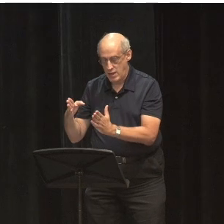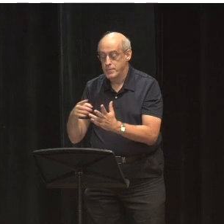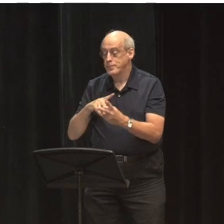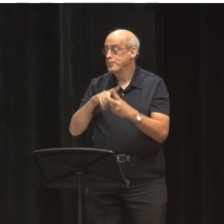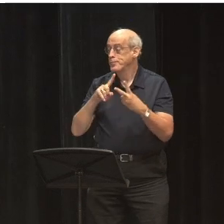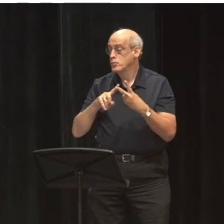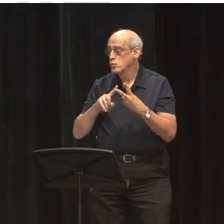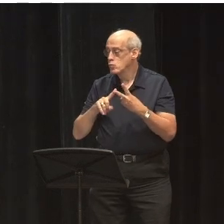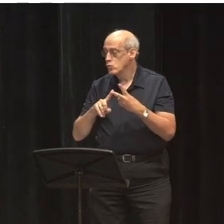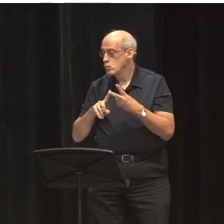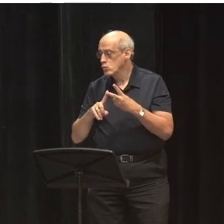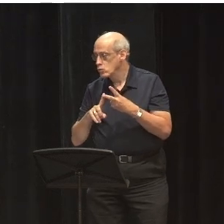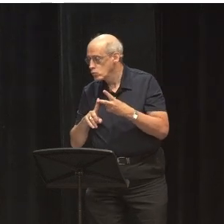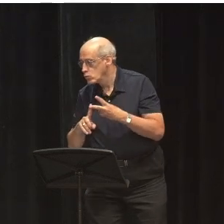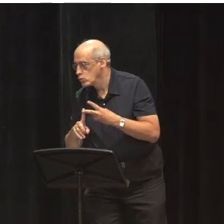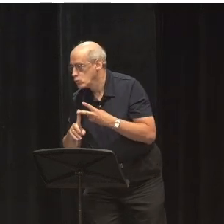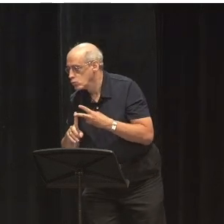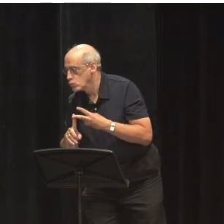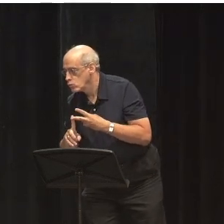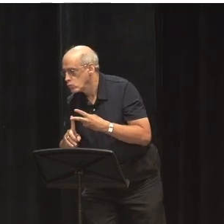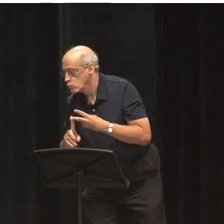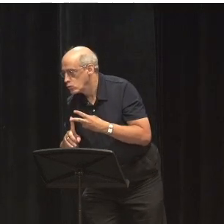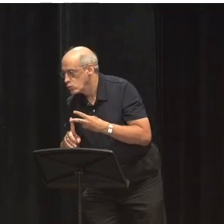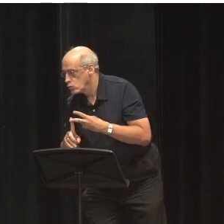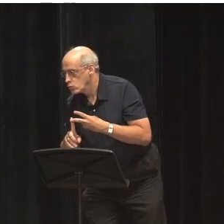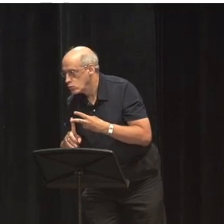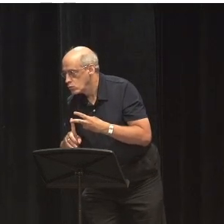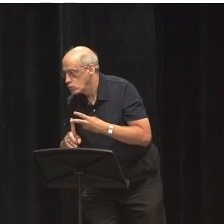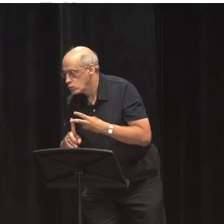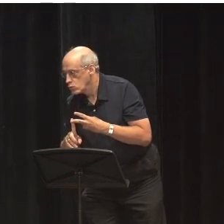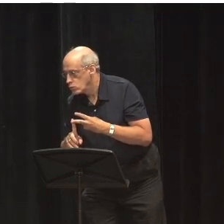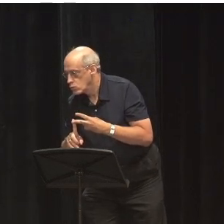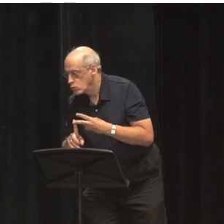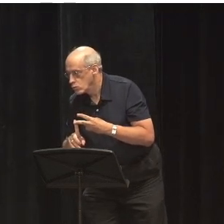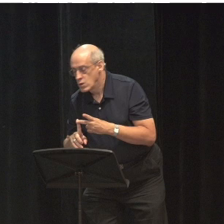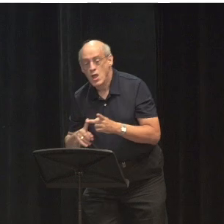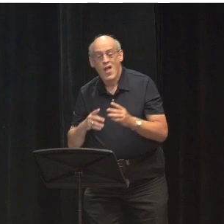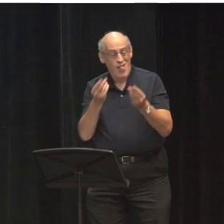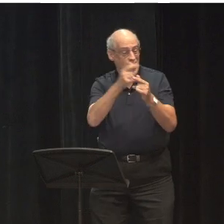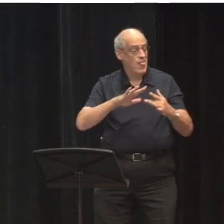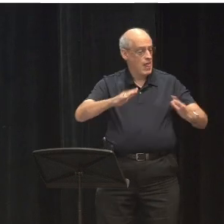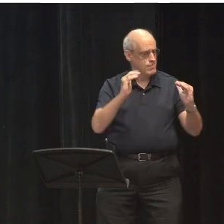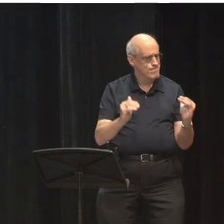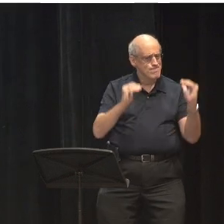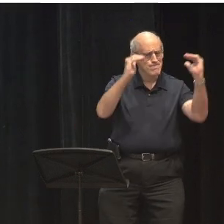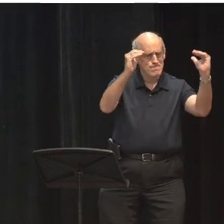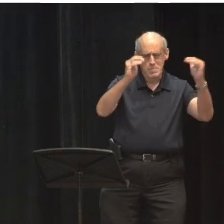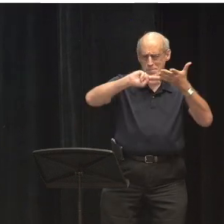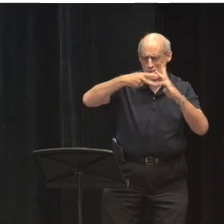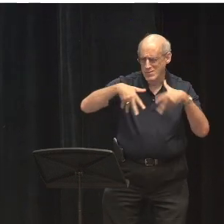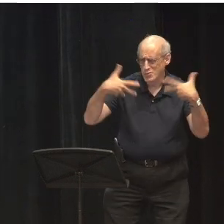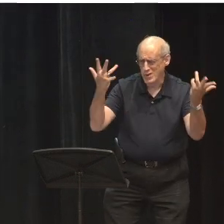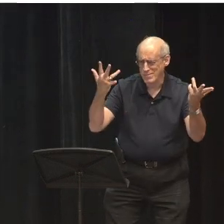And what does actually increasing or enhancing landscaping afterwards